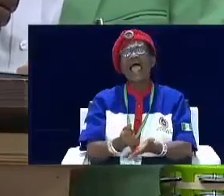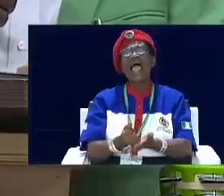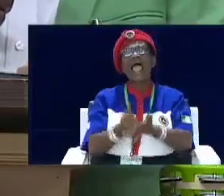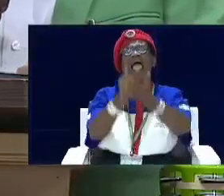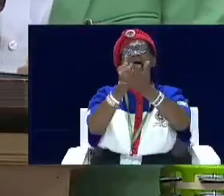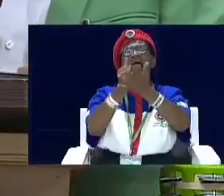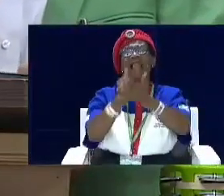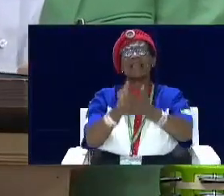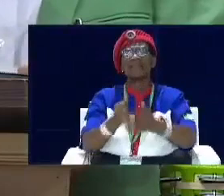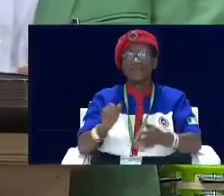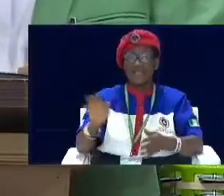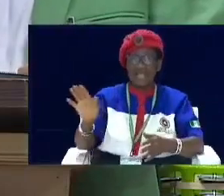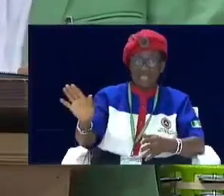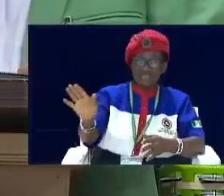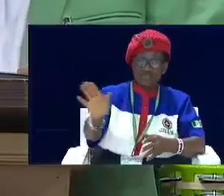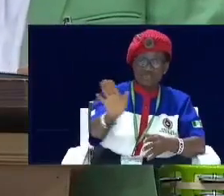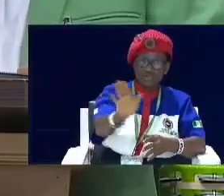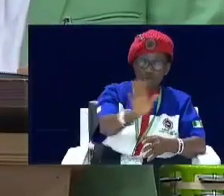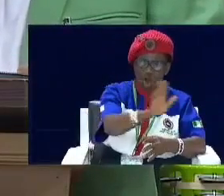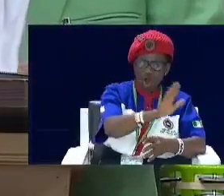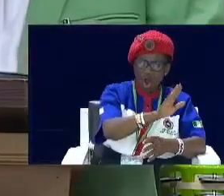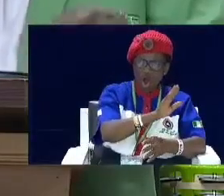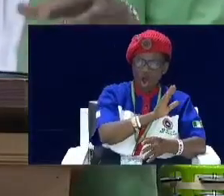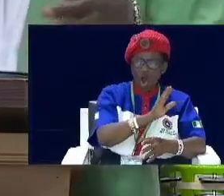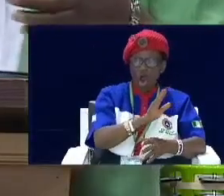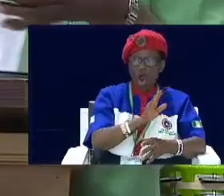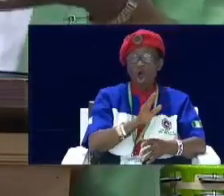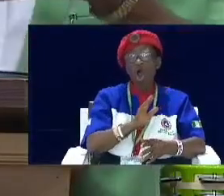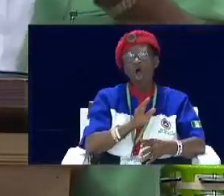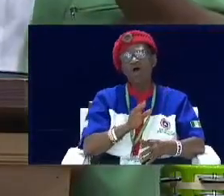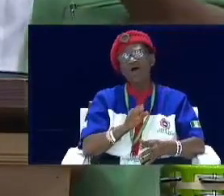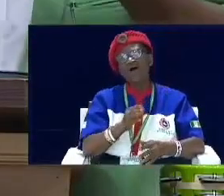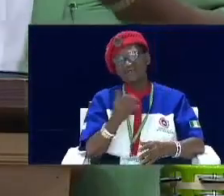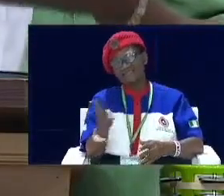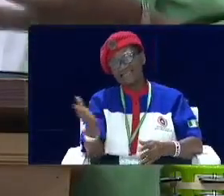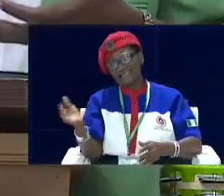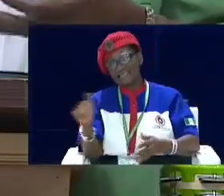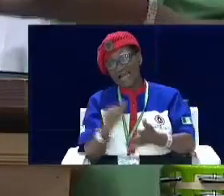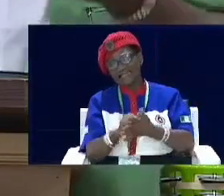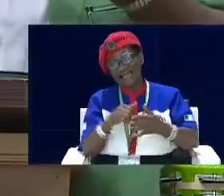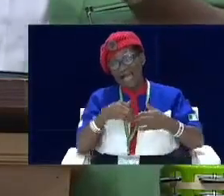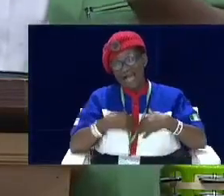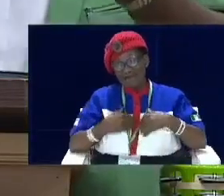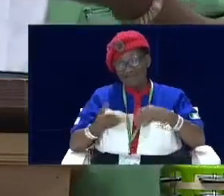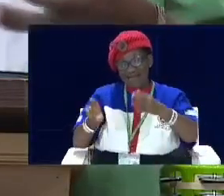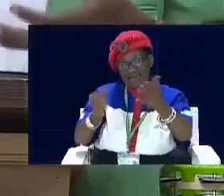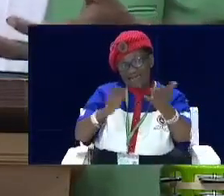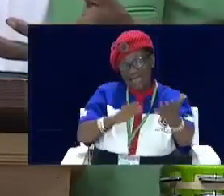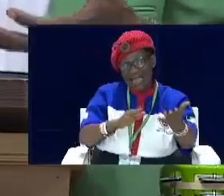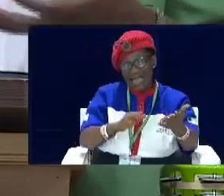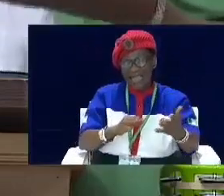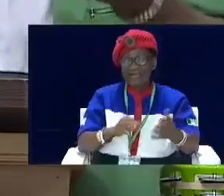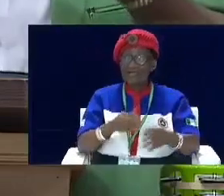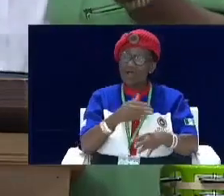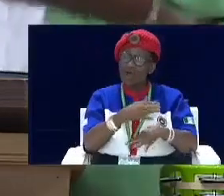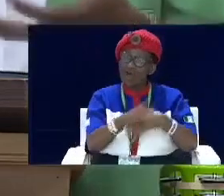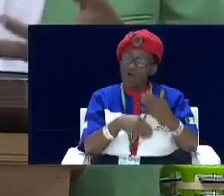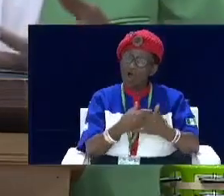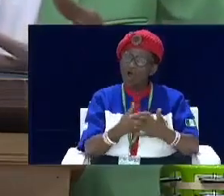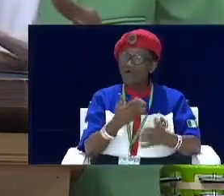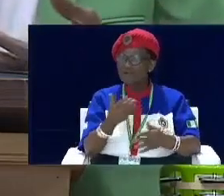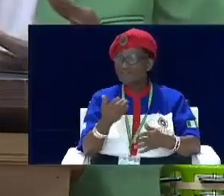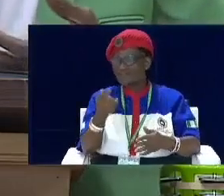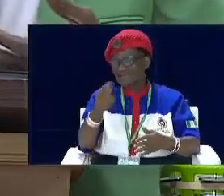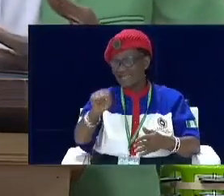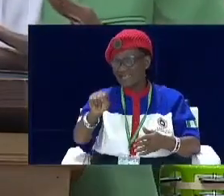to ti wa ni sisun ninu aye re a mu gbogbo won jis giri. All the things that God has deposited